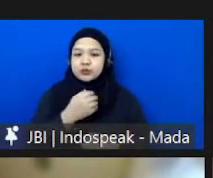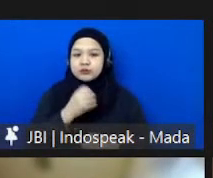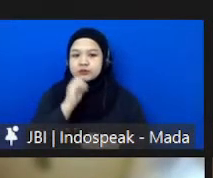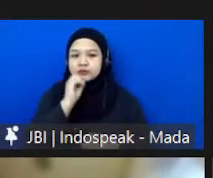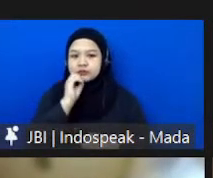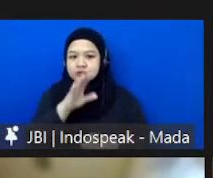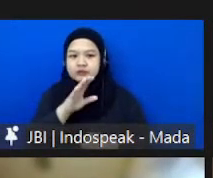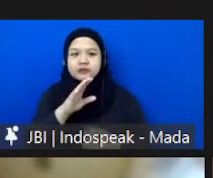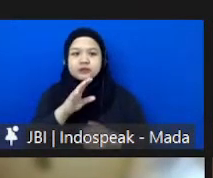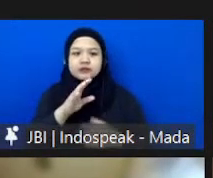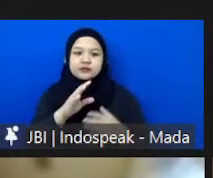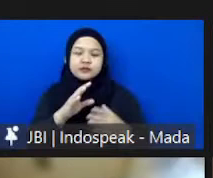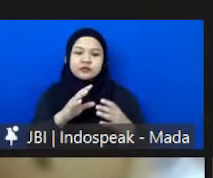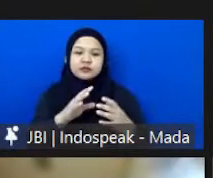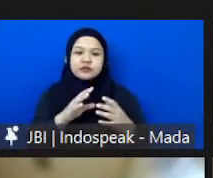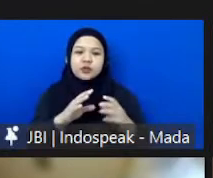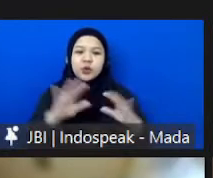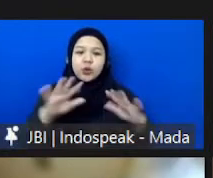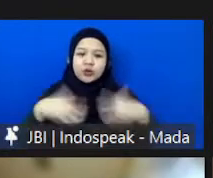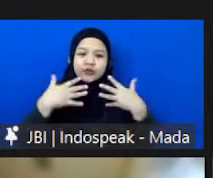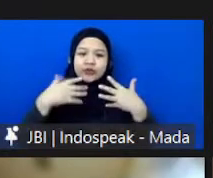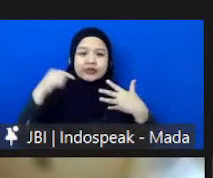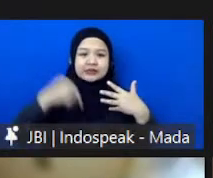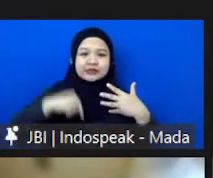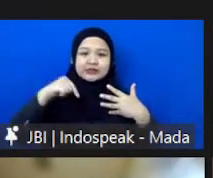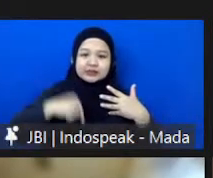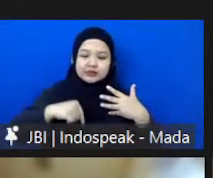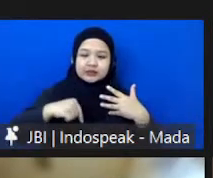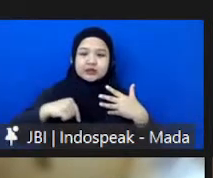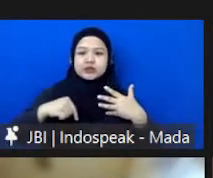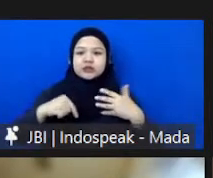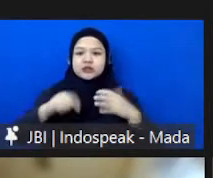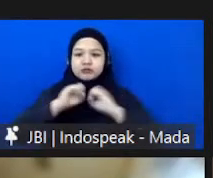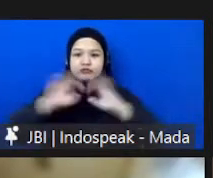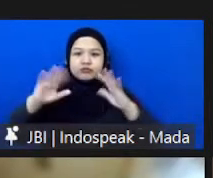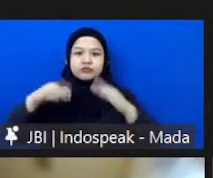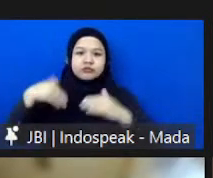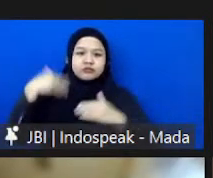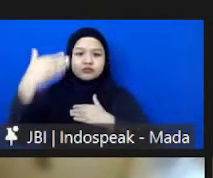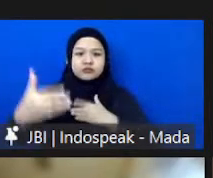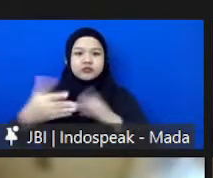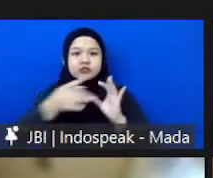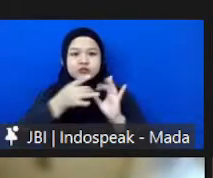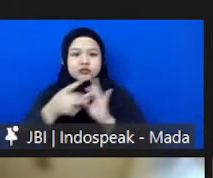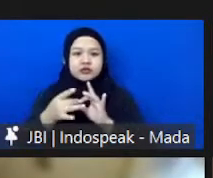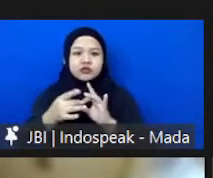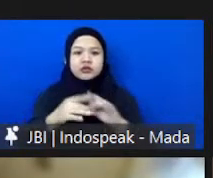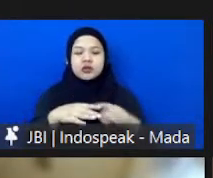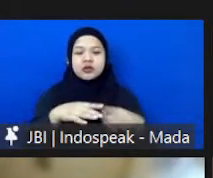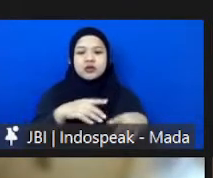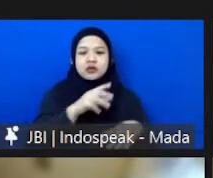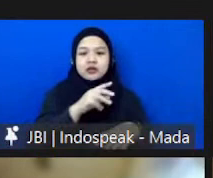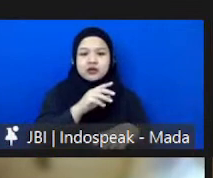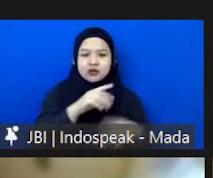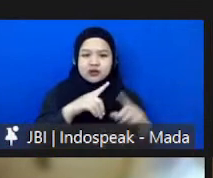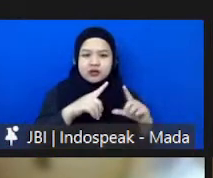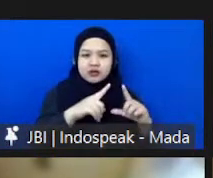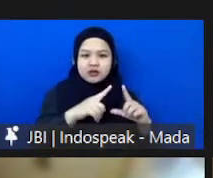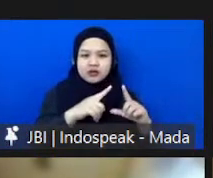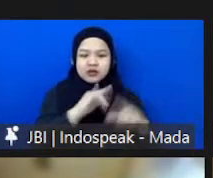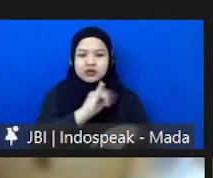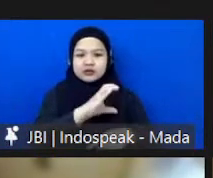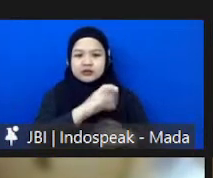proceeding of this year's conference will be published next year in collaboration with the ICS Yusof Ishaq